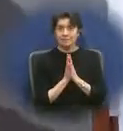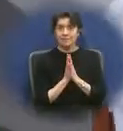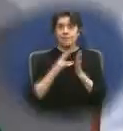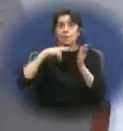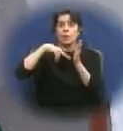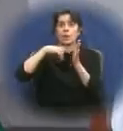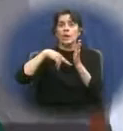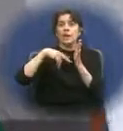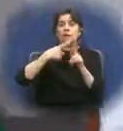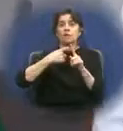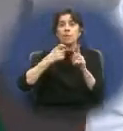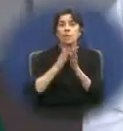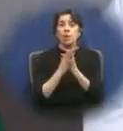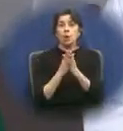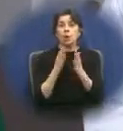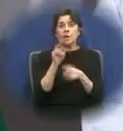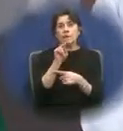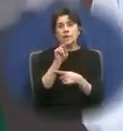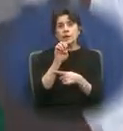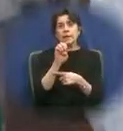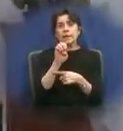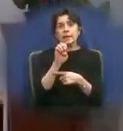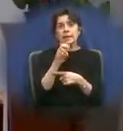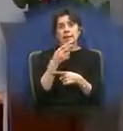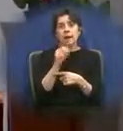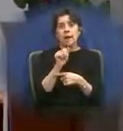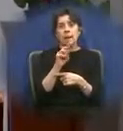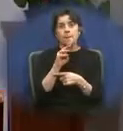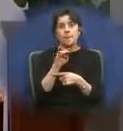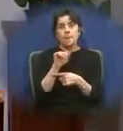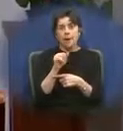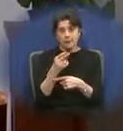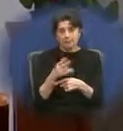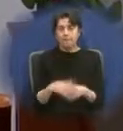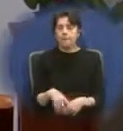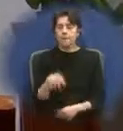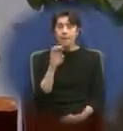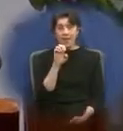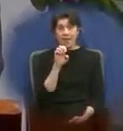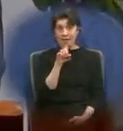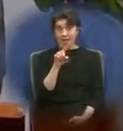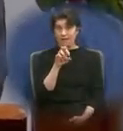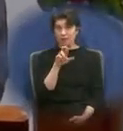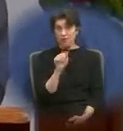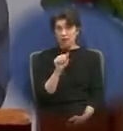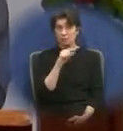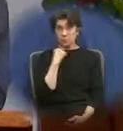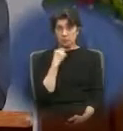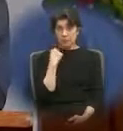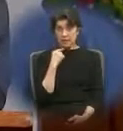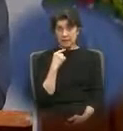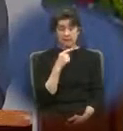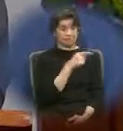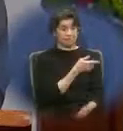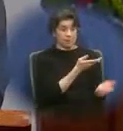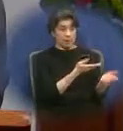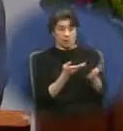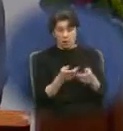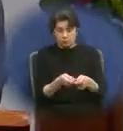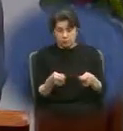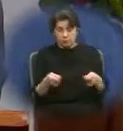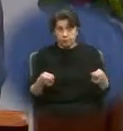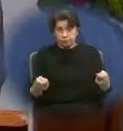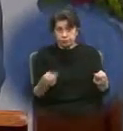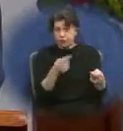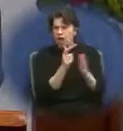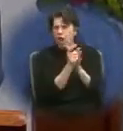A reading from the book of Nehemiah. Ezra the priest brought the law before the assembly, which consisted